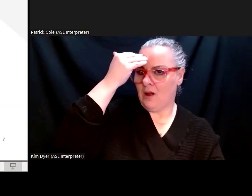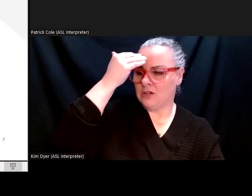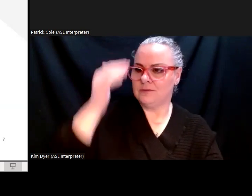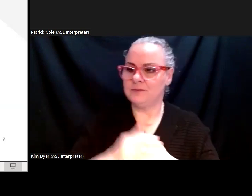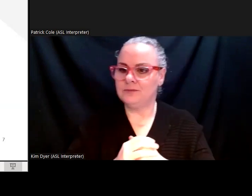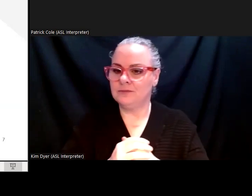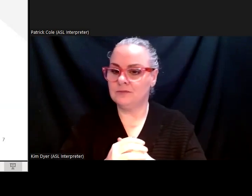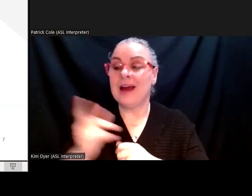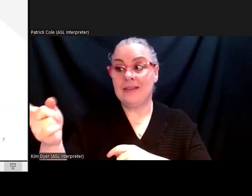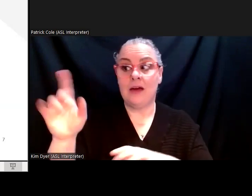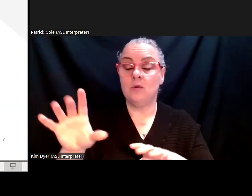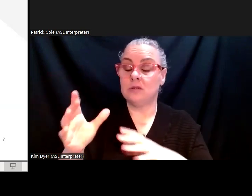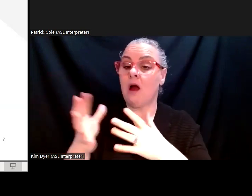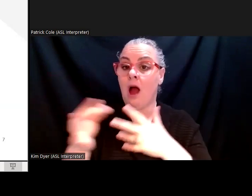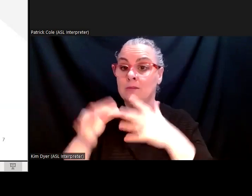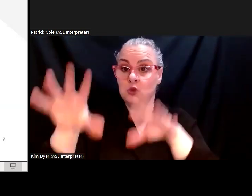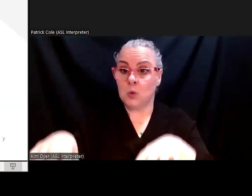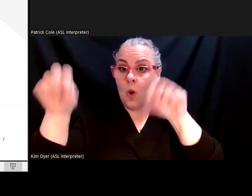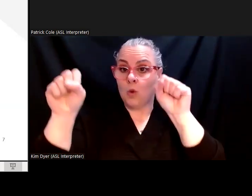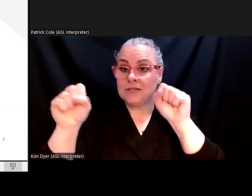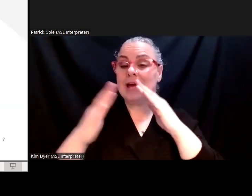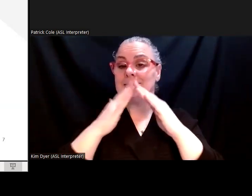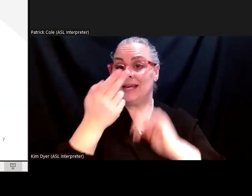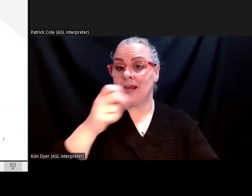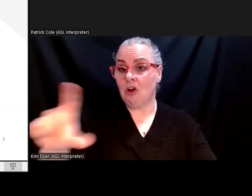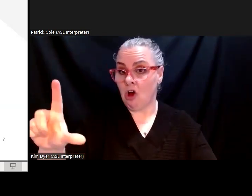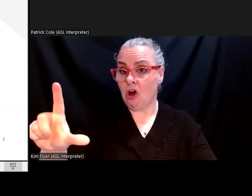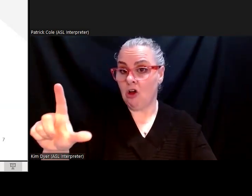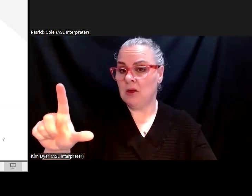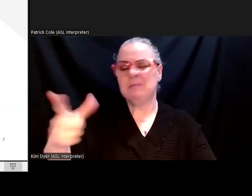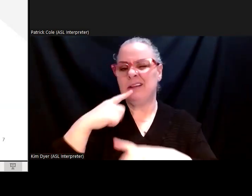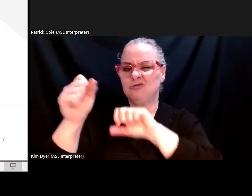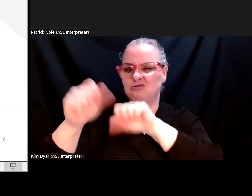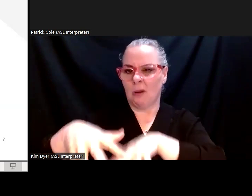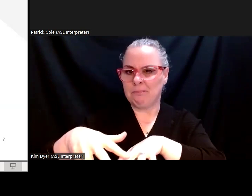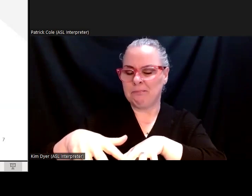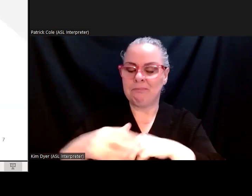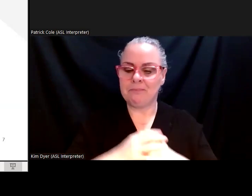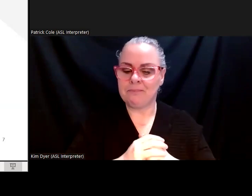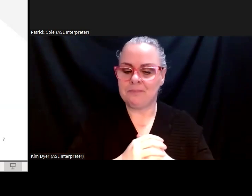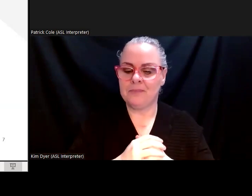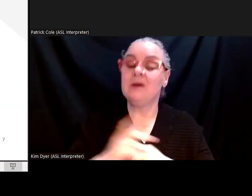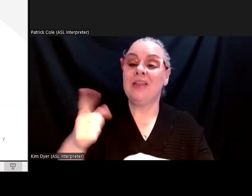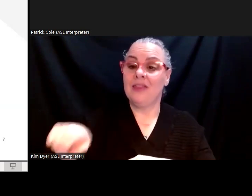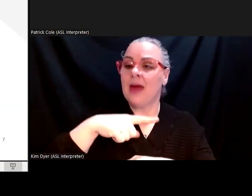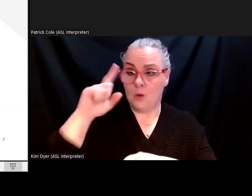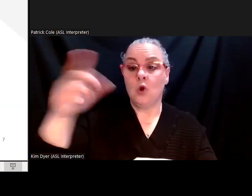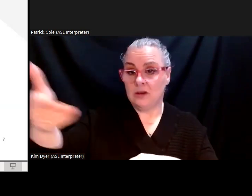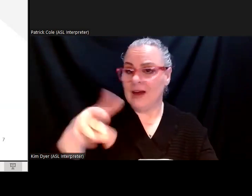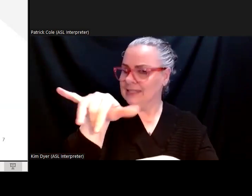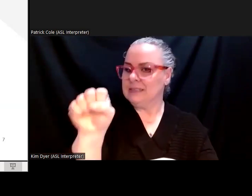was an option to host it at the at City Hall, but we that ended up not being the case, but they did know and were invited to the